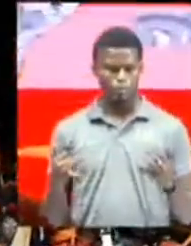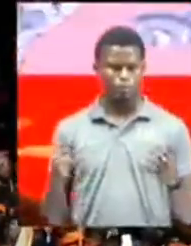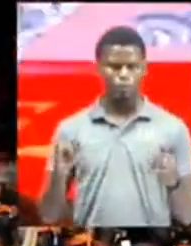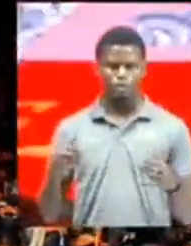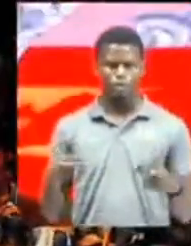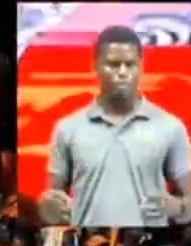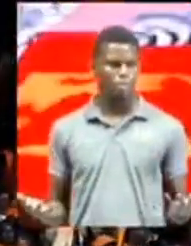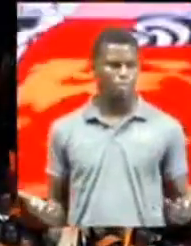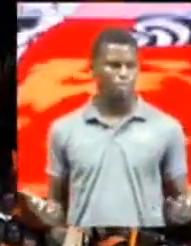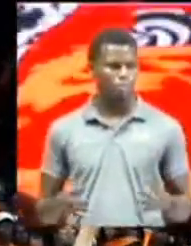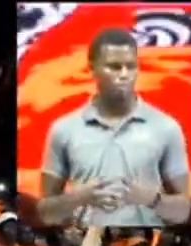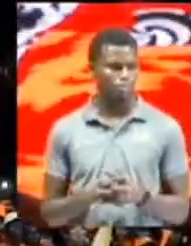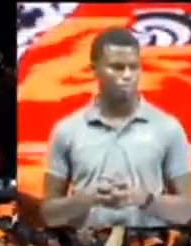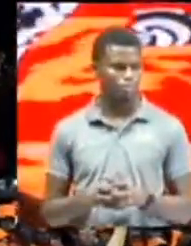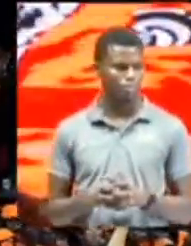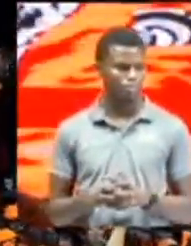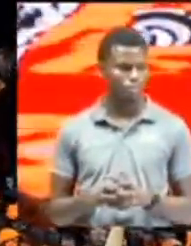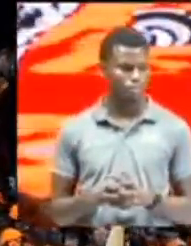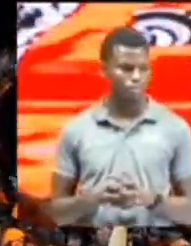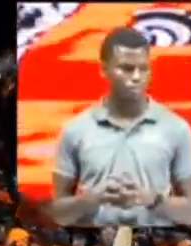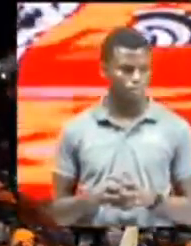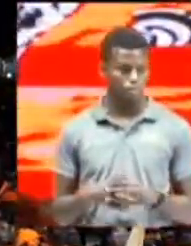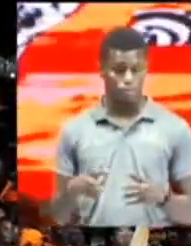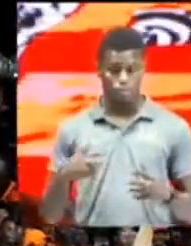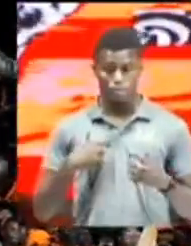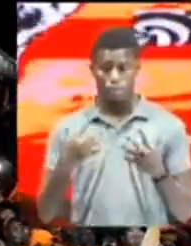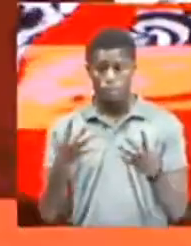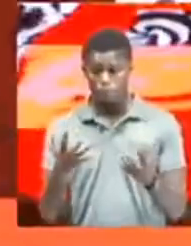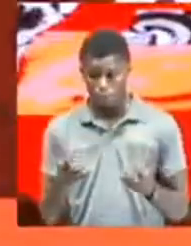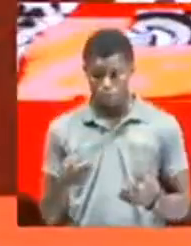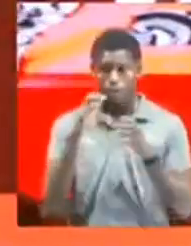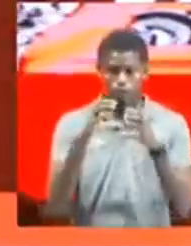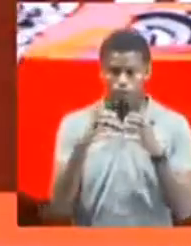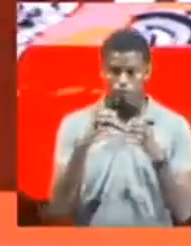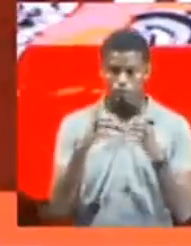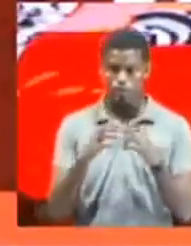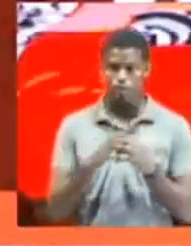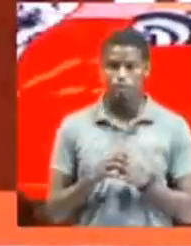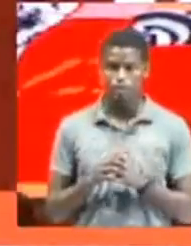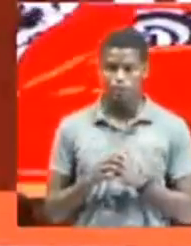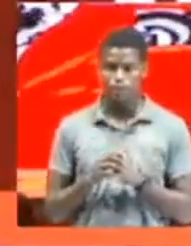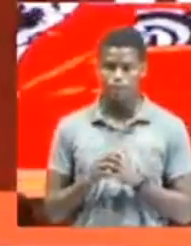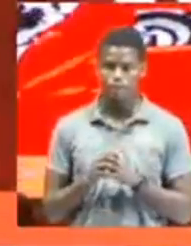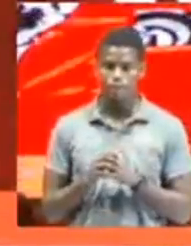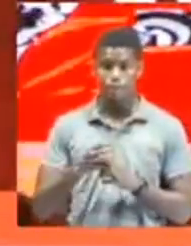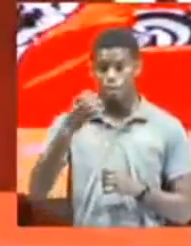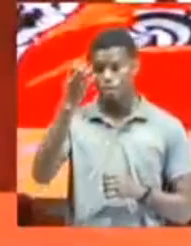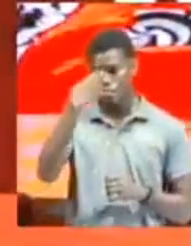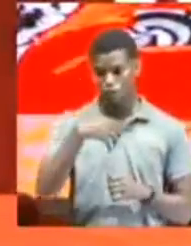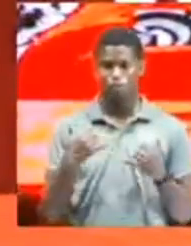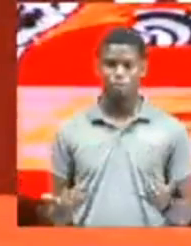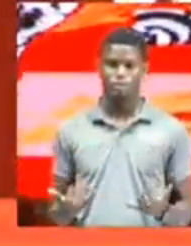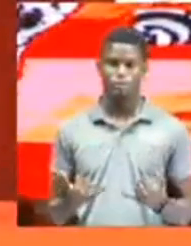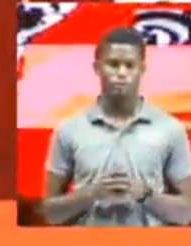I want to have a conversation seriously tonight about your children.